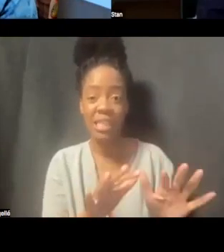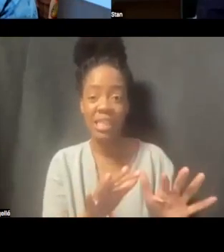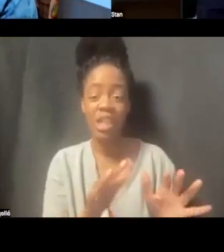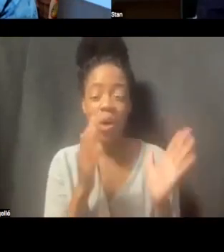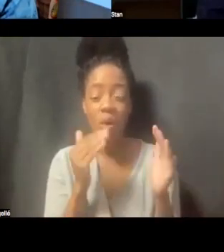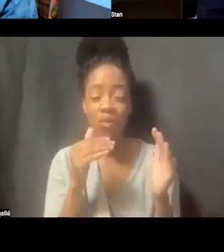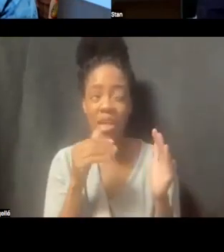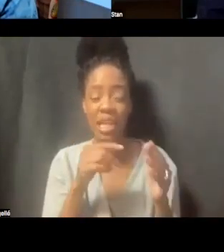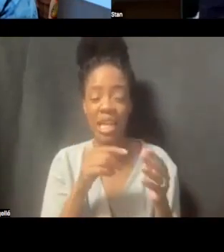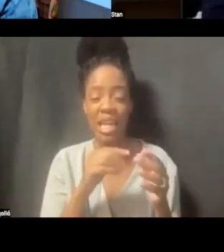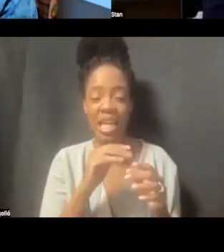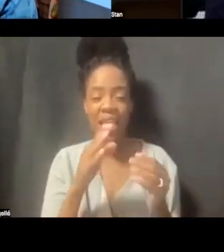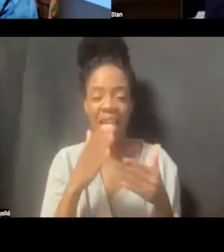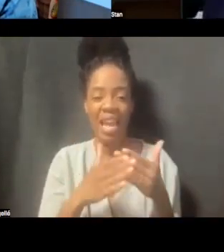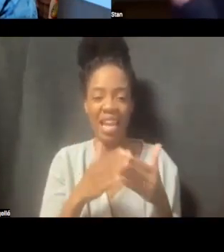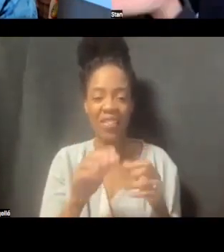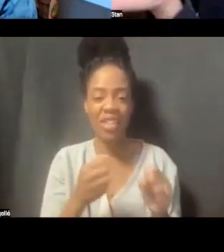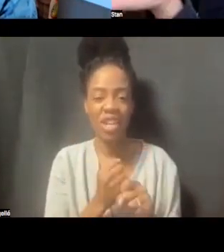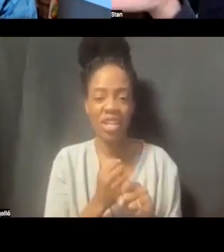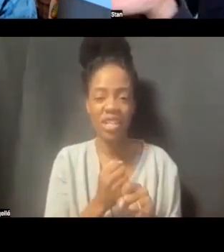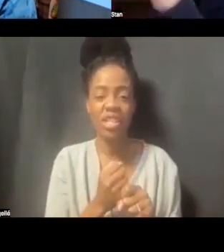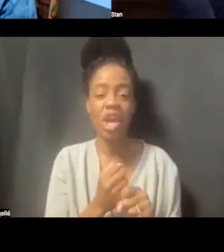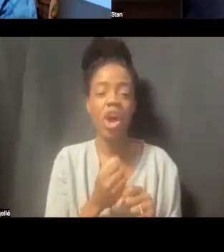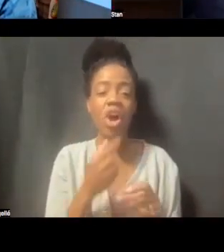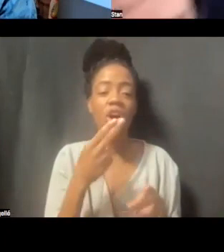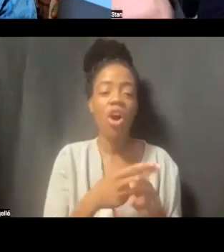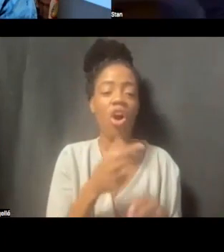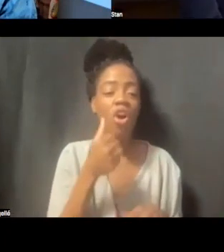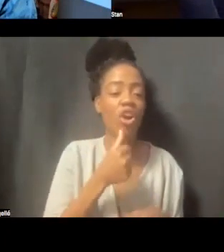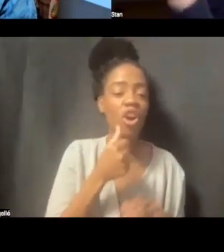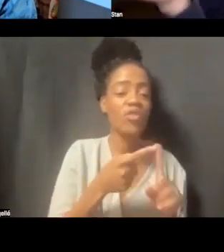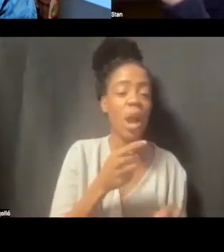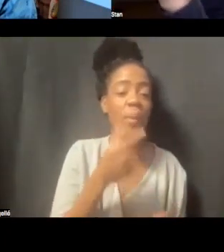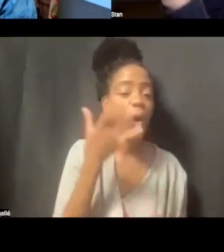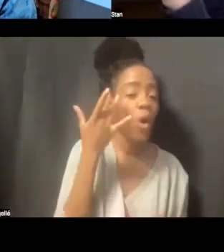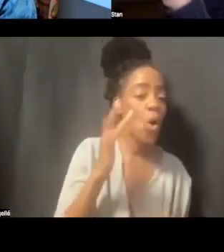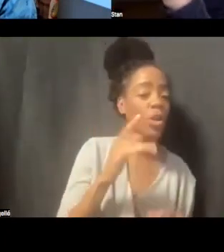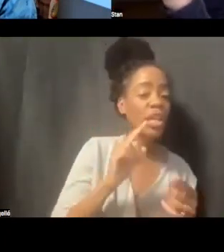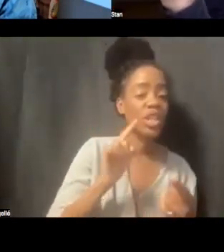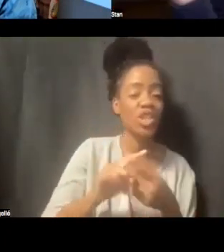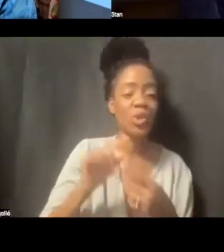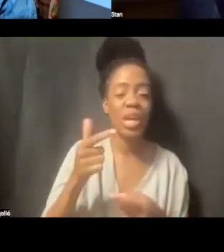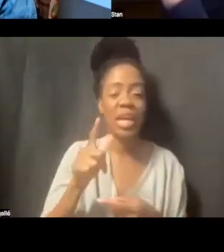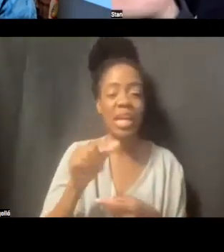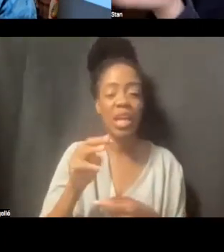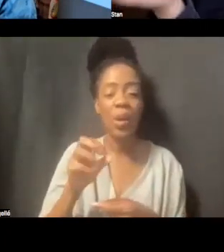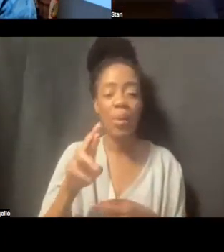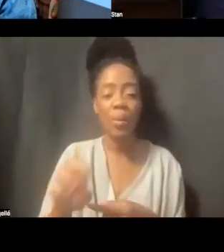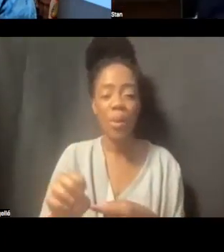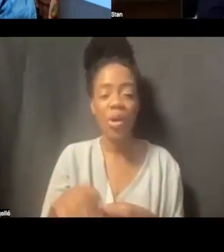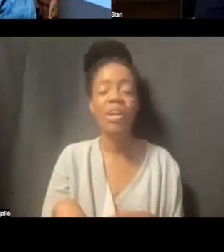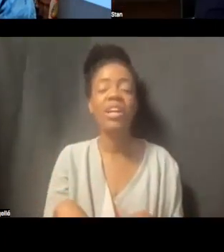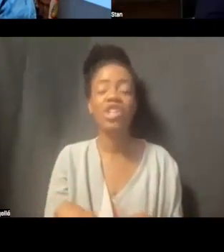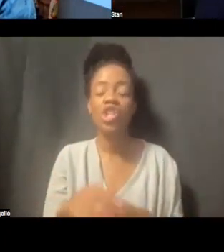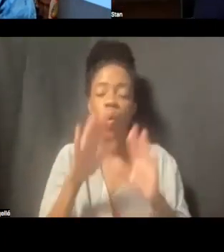hopefully at the end of the year, it's called The Girls from Golden to Gilmore. And it's about all the wonderful women I've worked with and Roseanne.